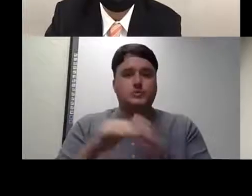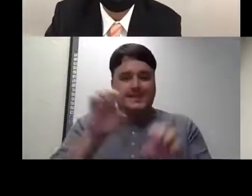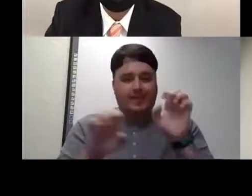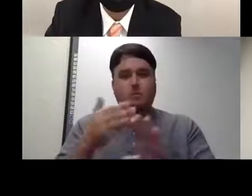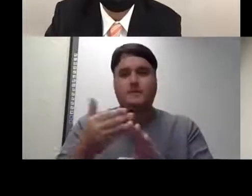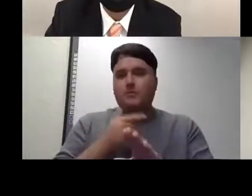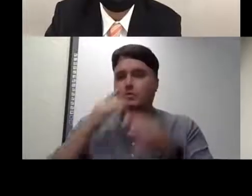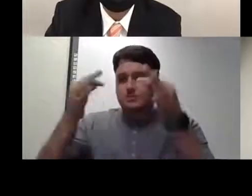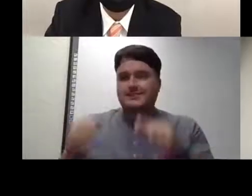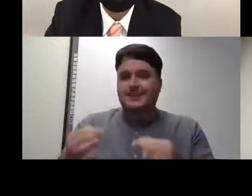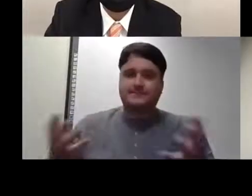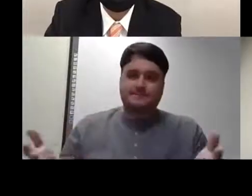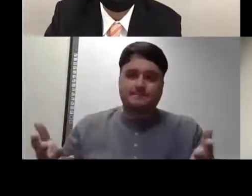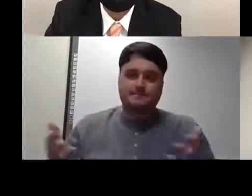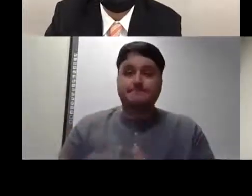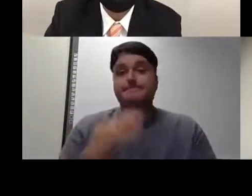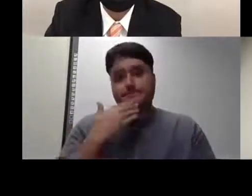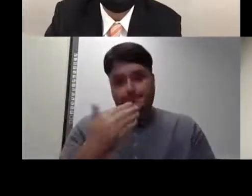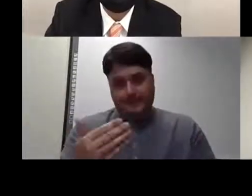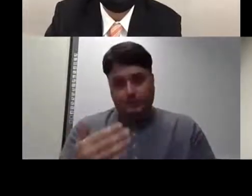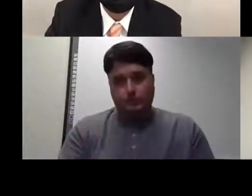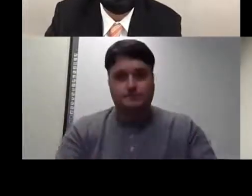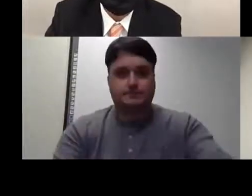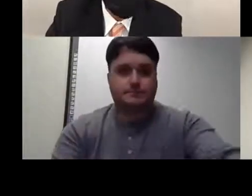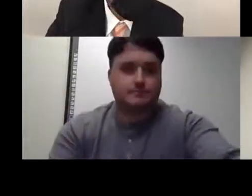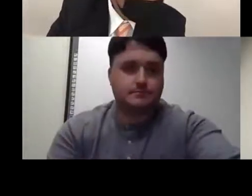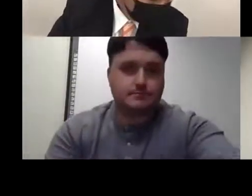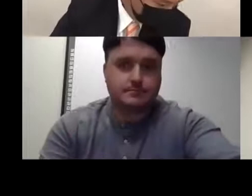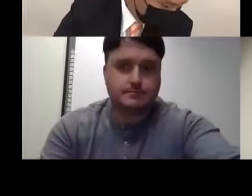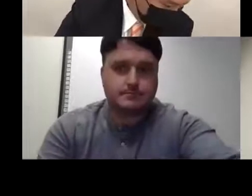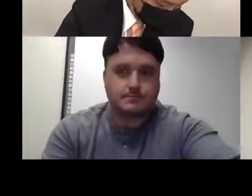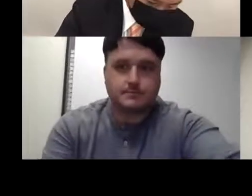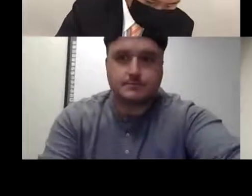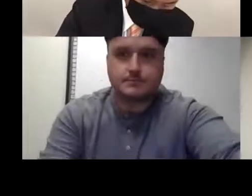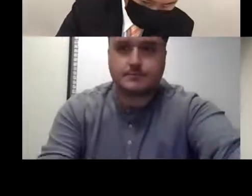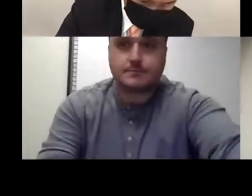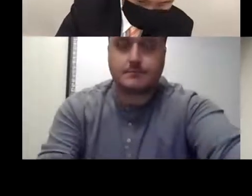make a decision. Thank you. Thank you, Nicole.